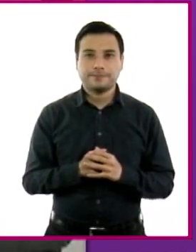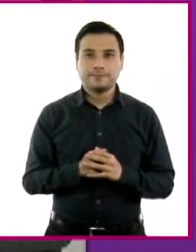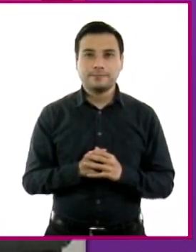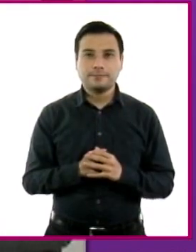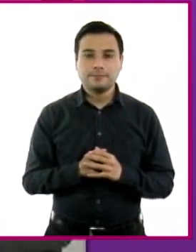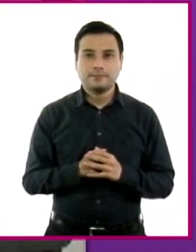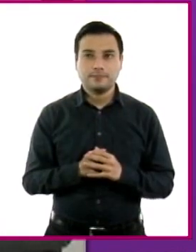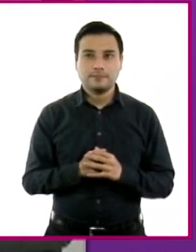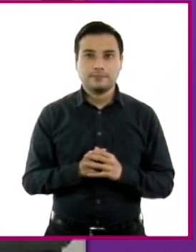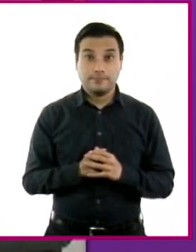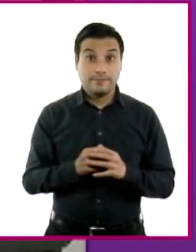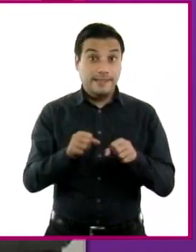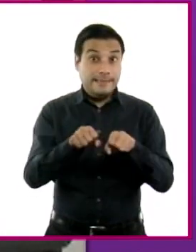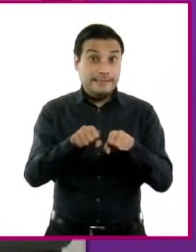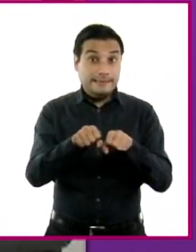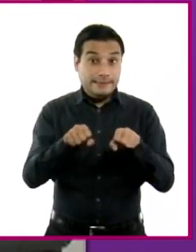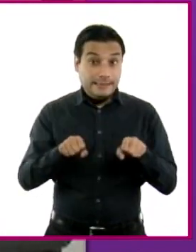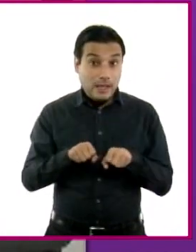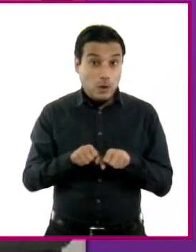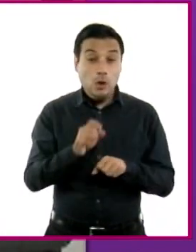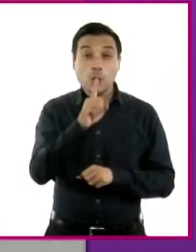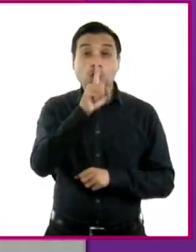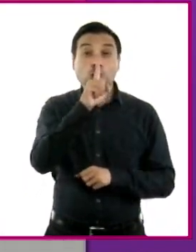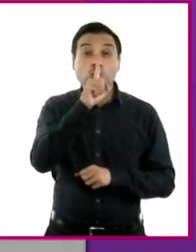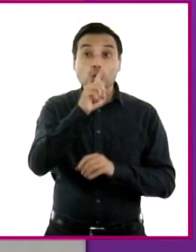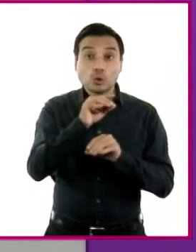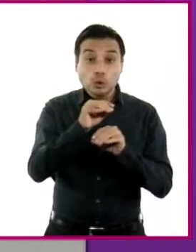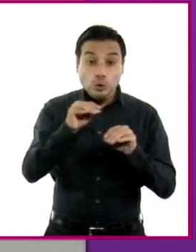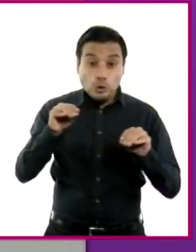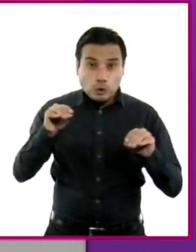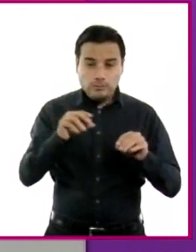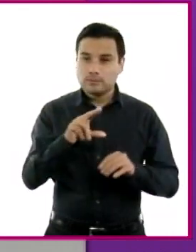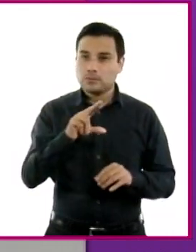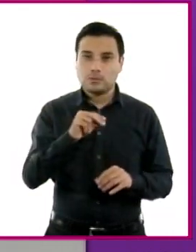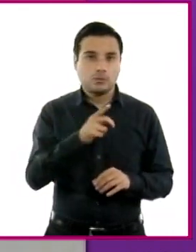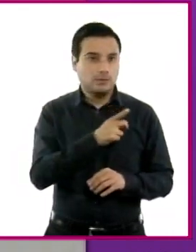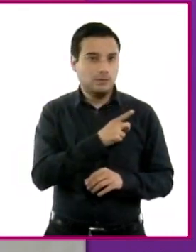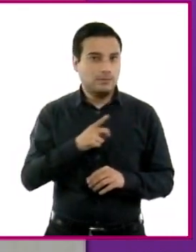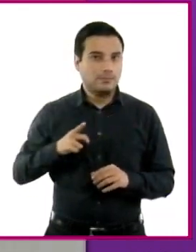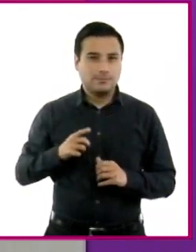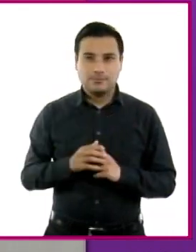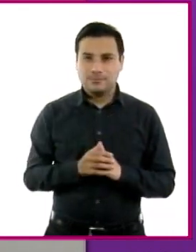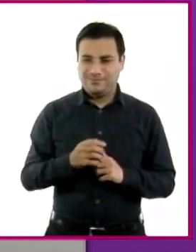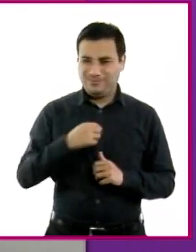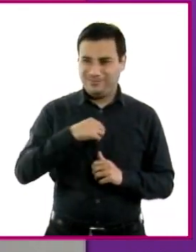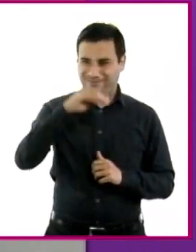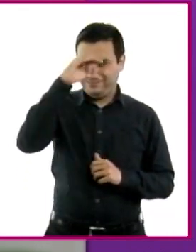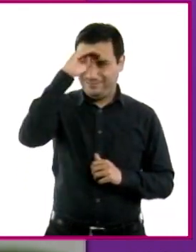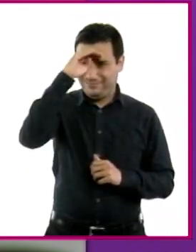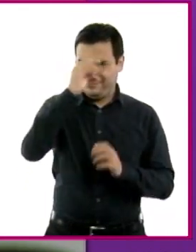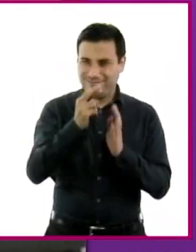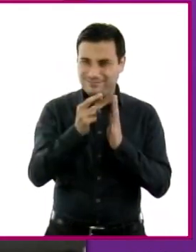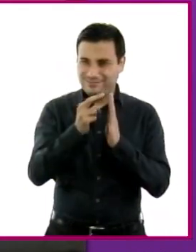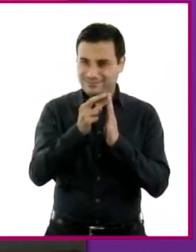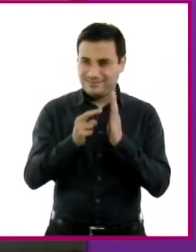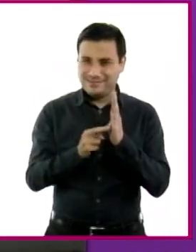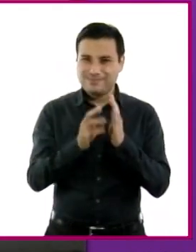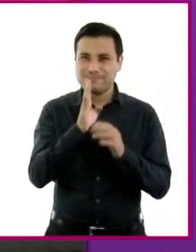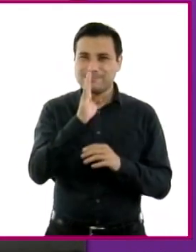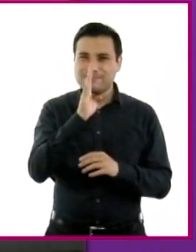to be quiet in the classroom. Huh? I think something's wrong with these rules, Mr. Wong.